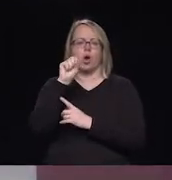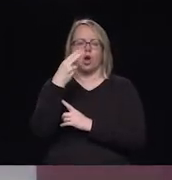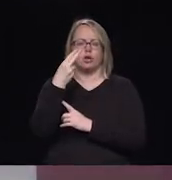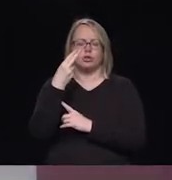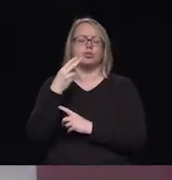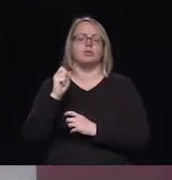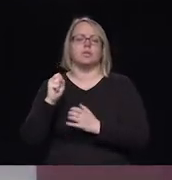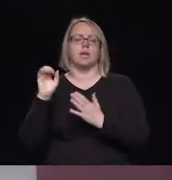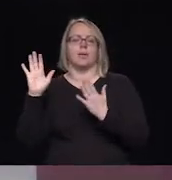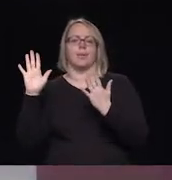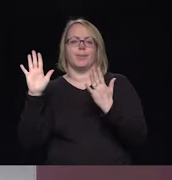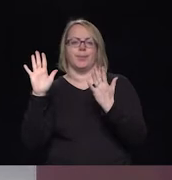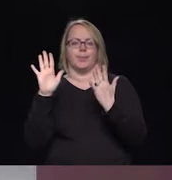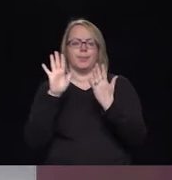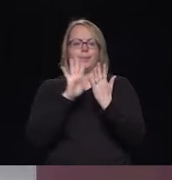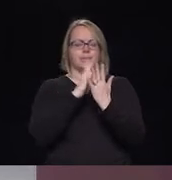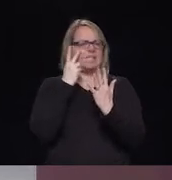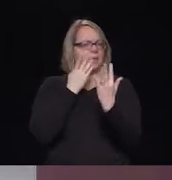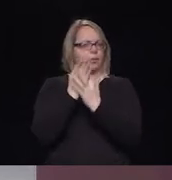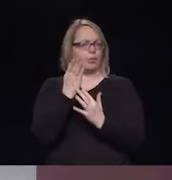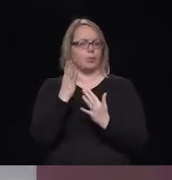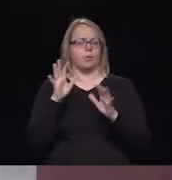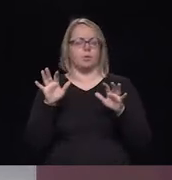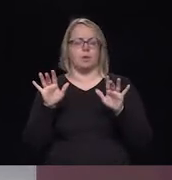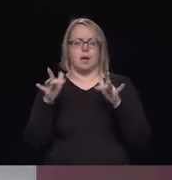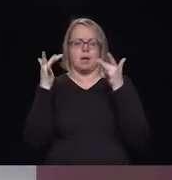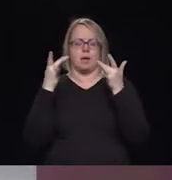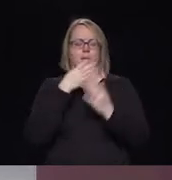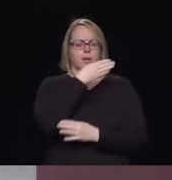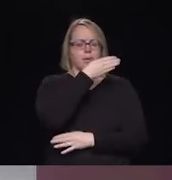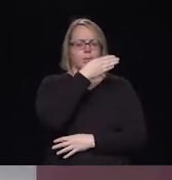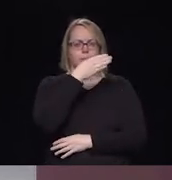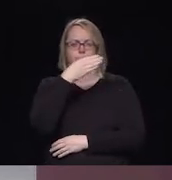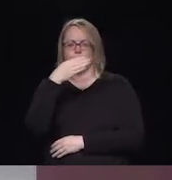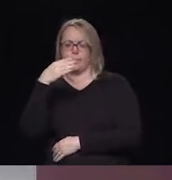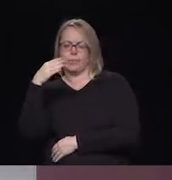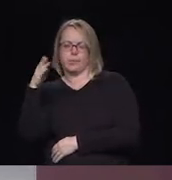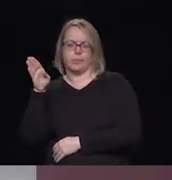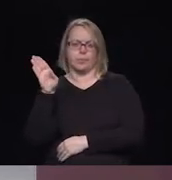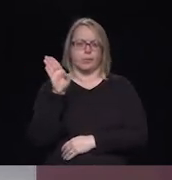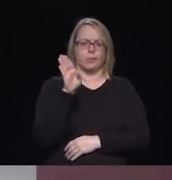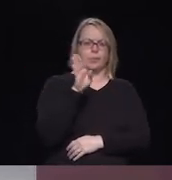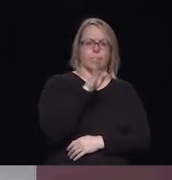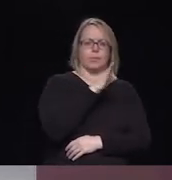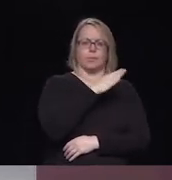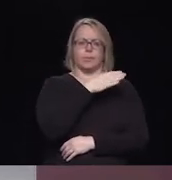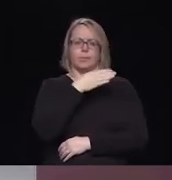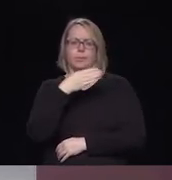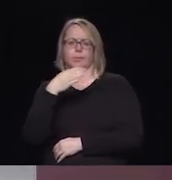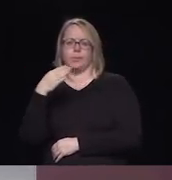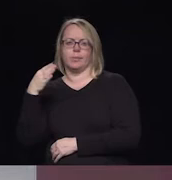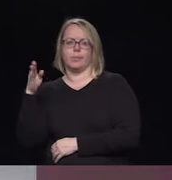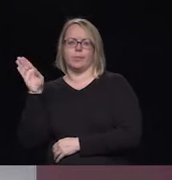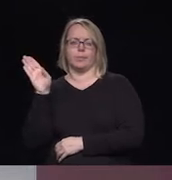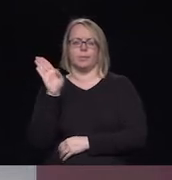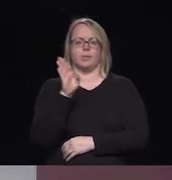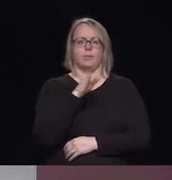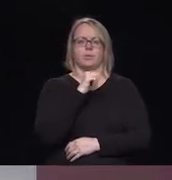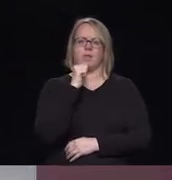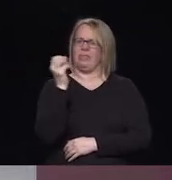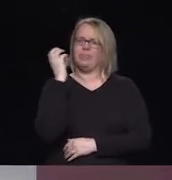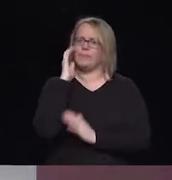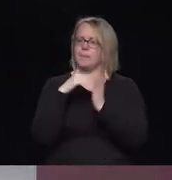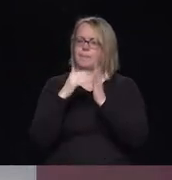horizon, just to smooth it out. Now when you add water, the paint becomes a little bit transparent.